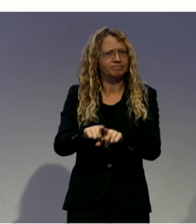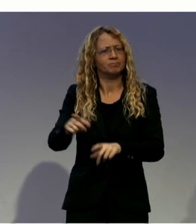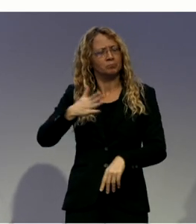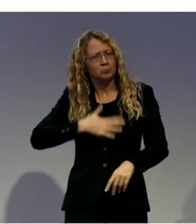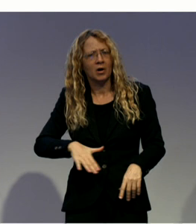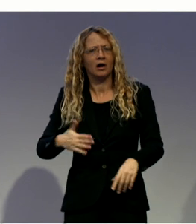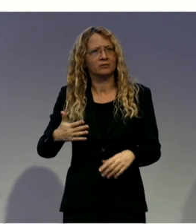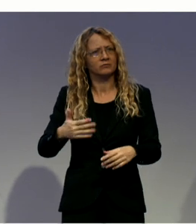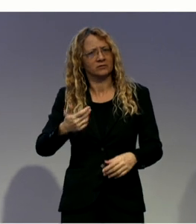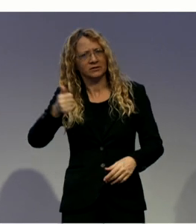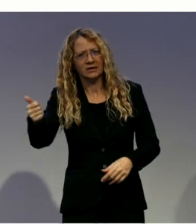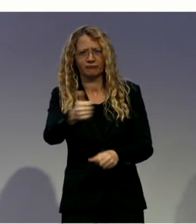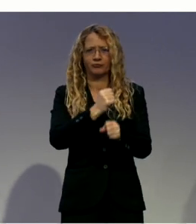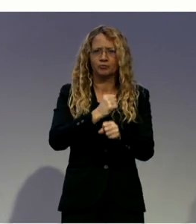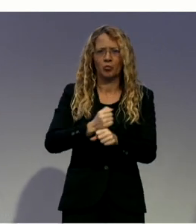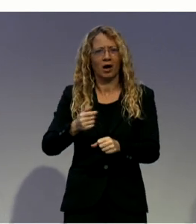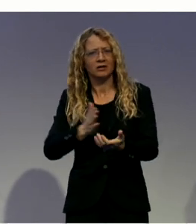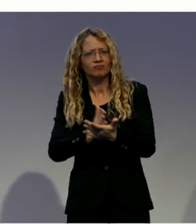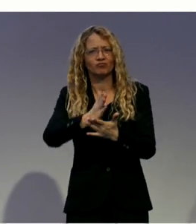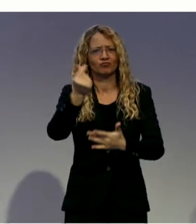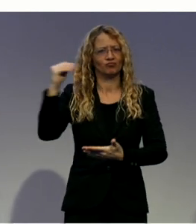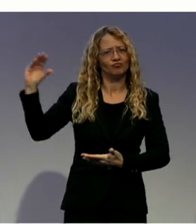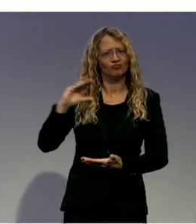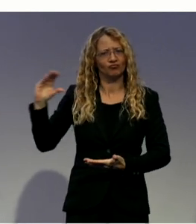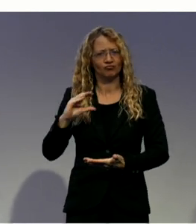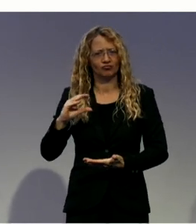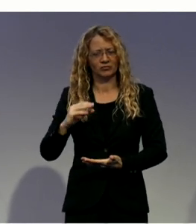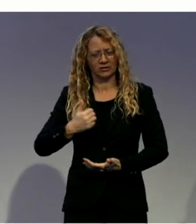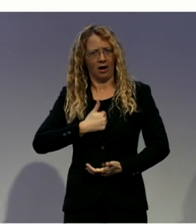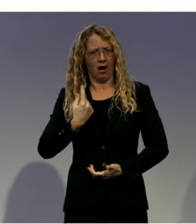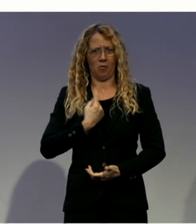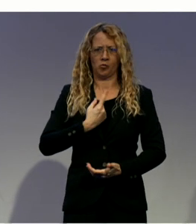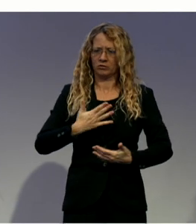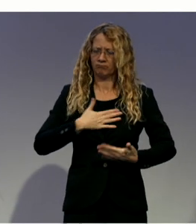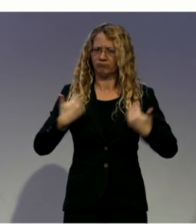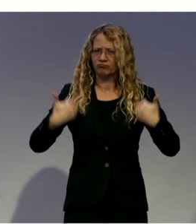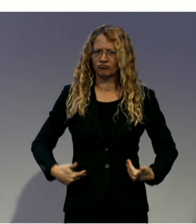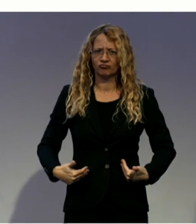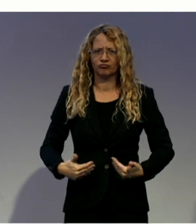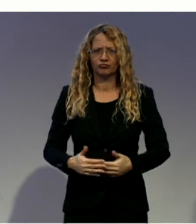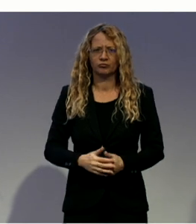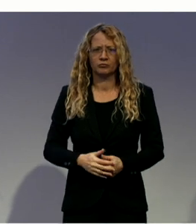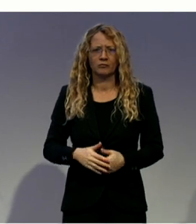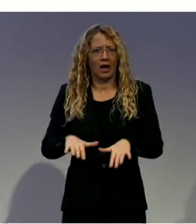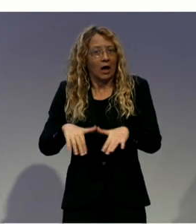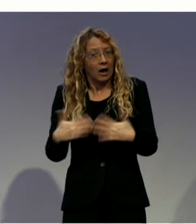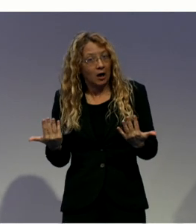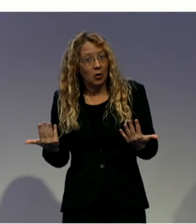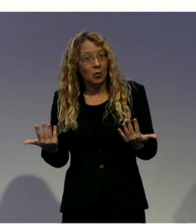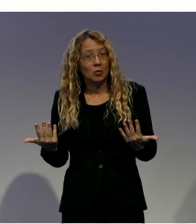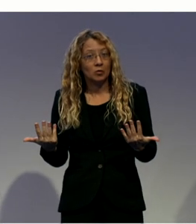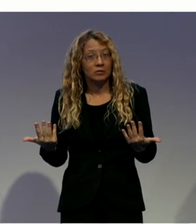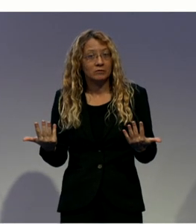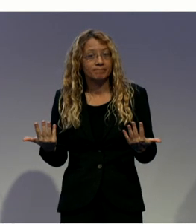in accordance to achieve the independent living of them. What are we doing for pushing the physical independence living? We